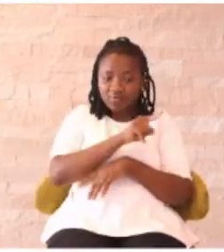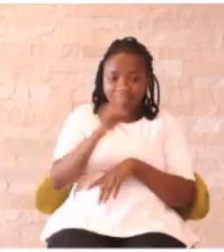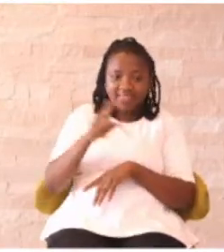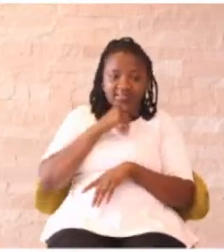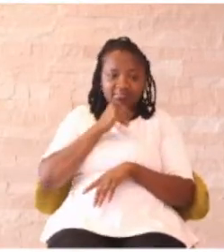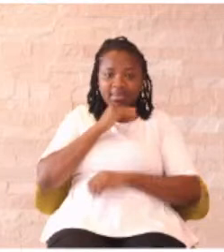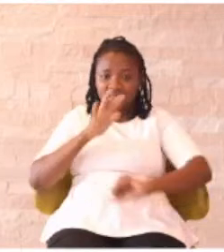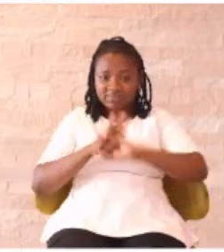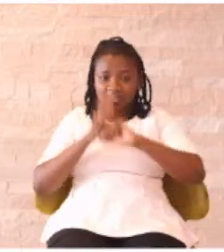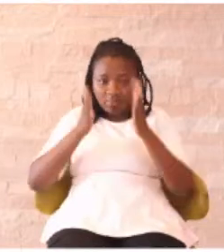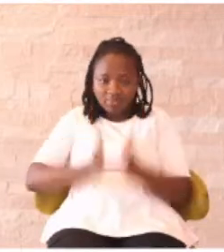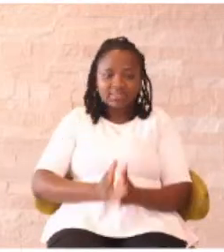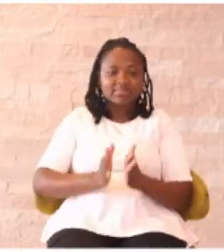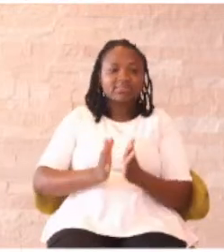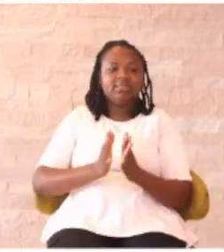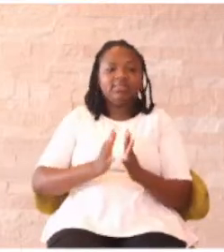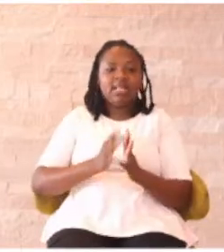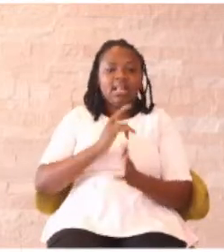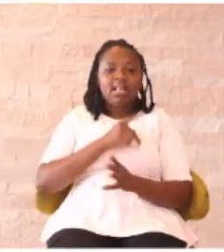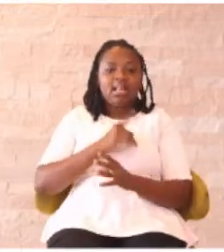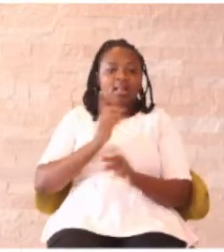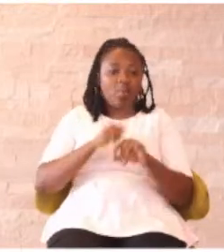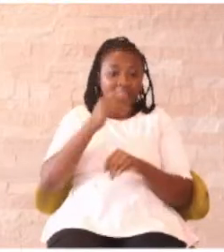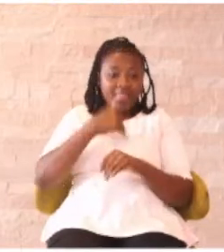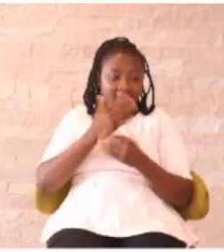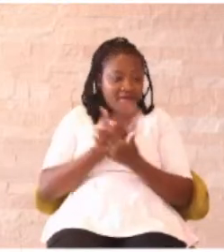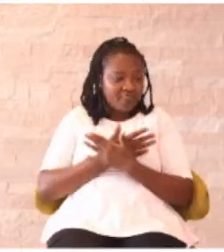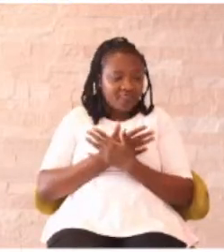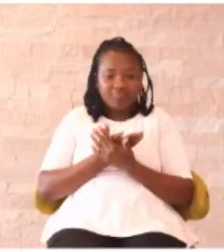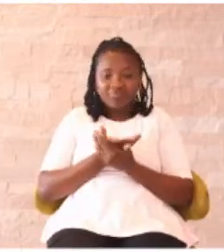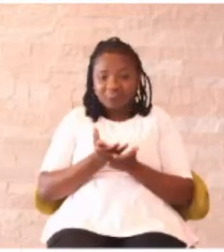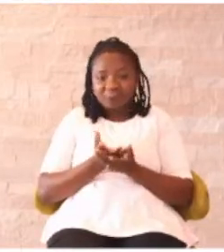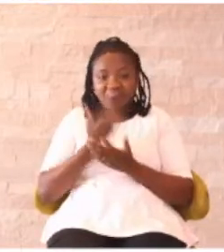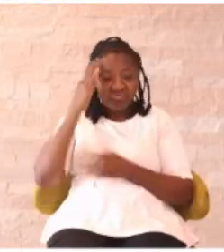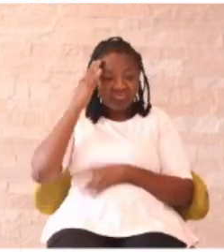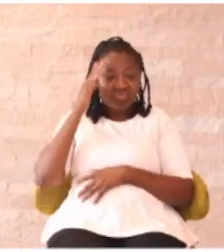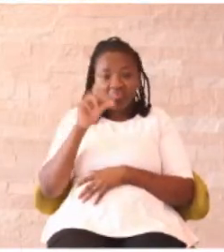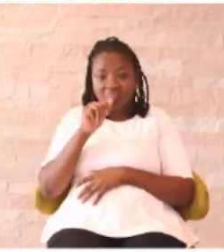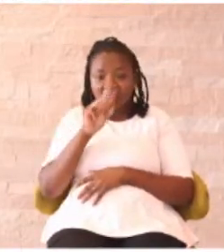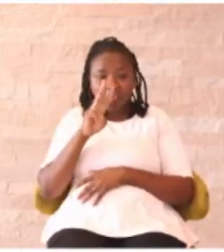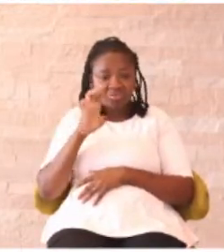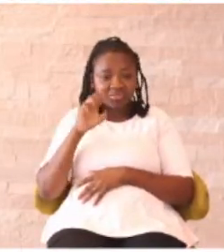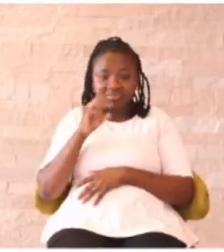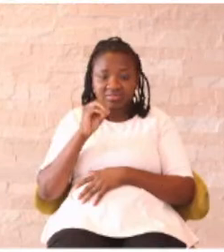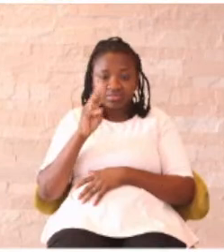they are able to, whenever they are having, because remember, AWESOME takes care of